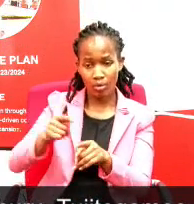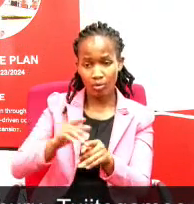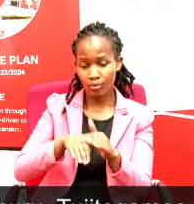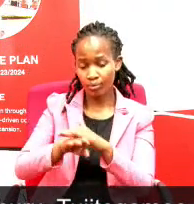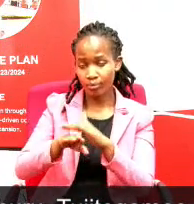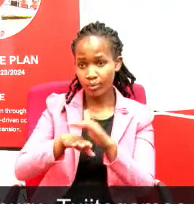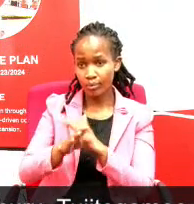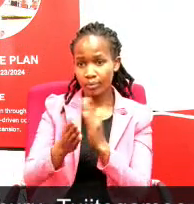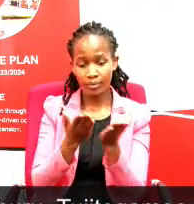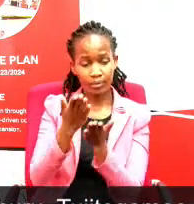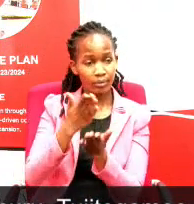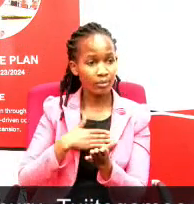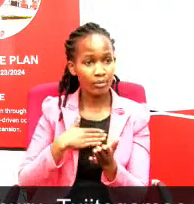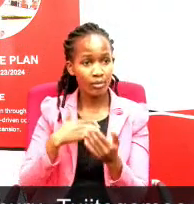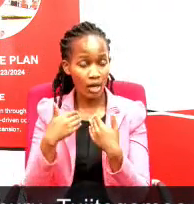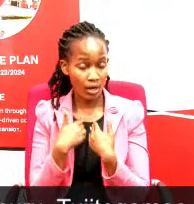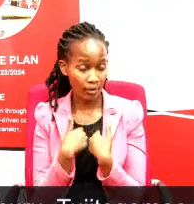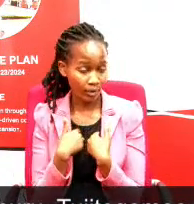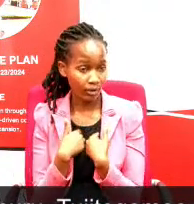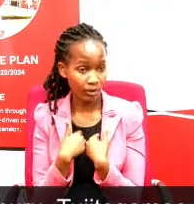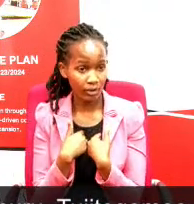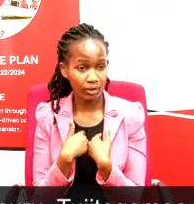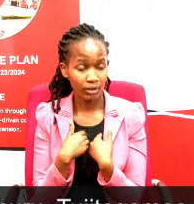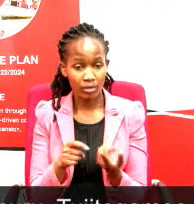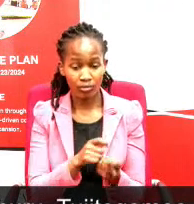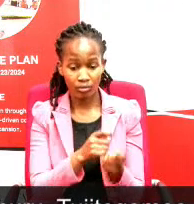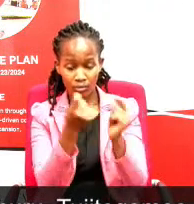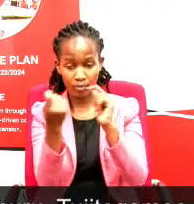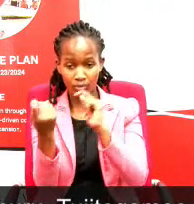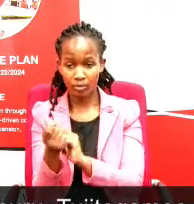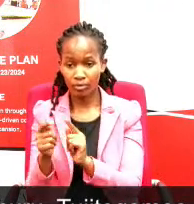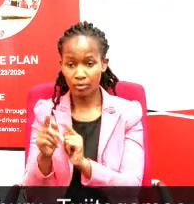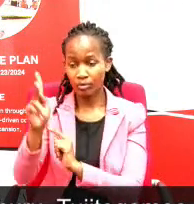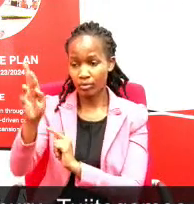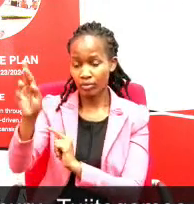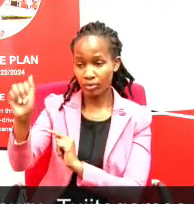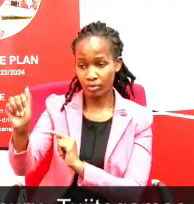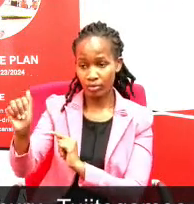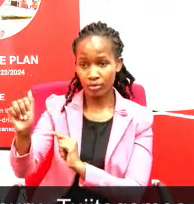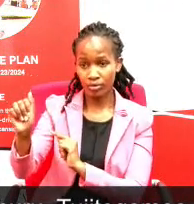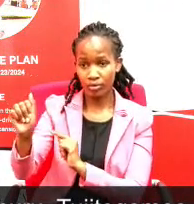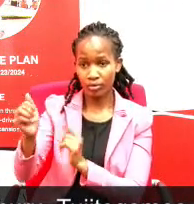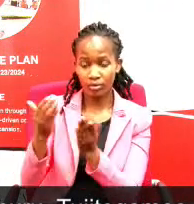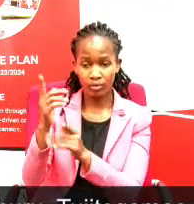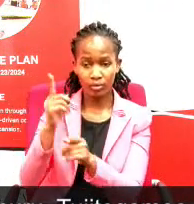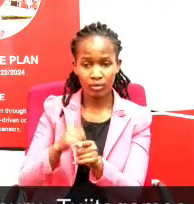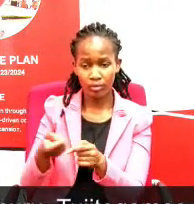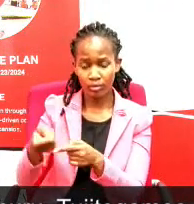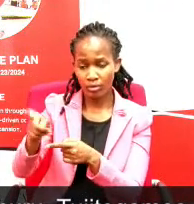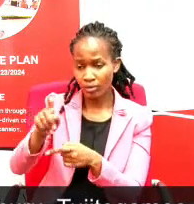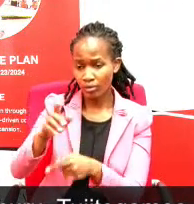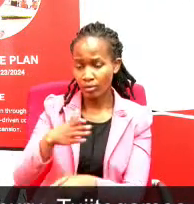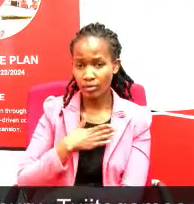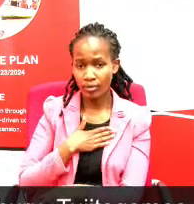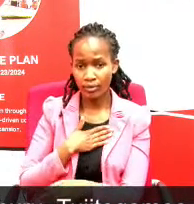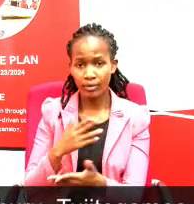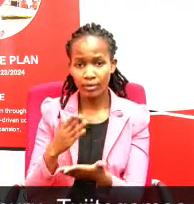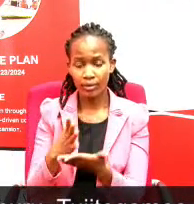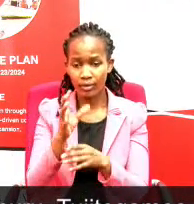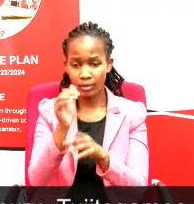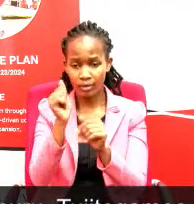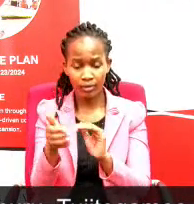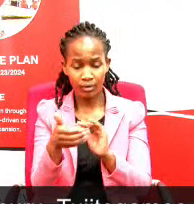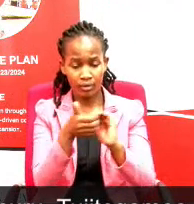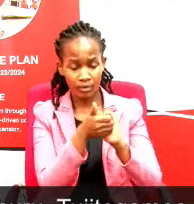services, initiating transition into the Kenya Revenue Service as we expand our structured stakeholder